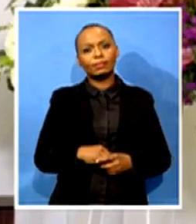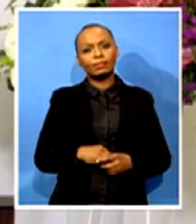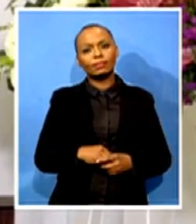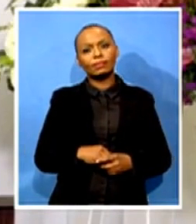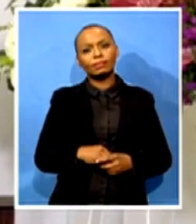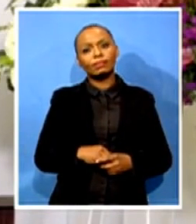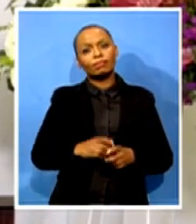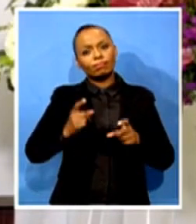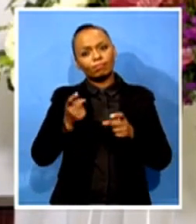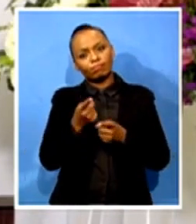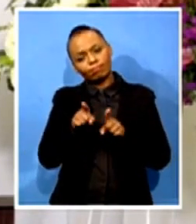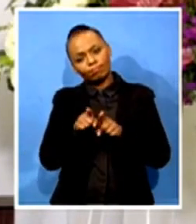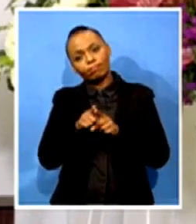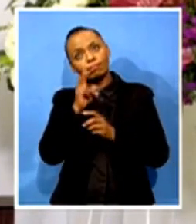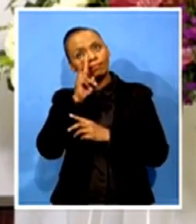sibonane.